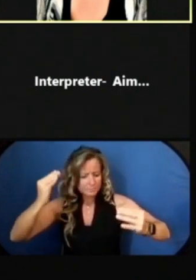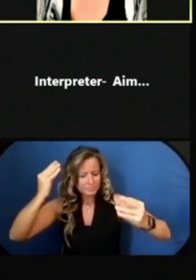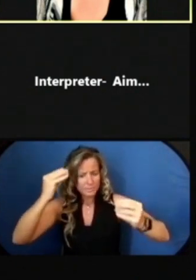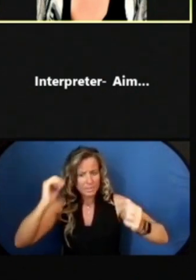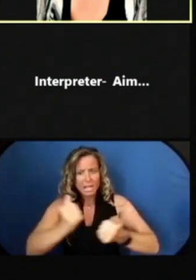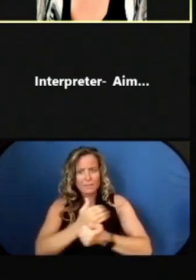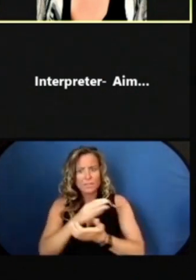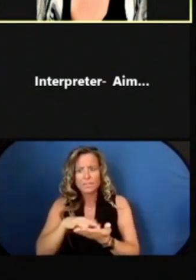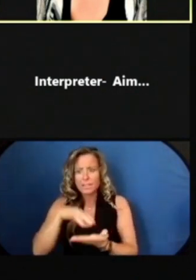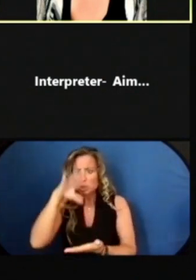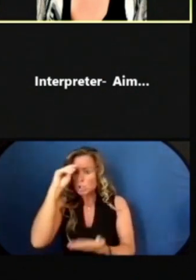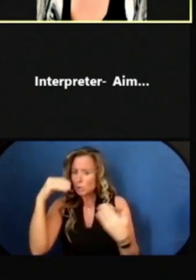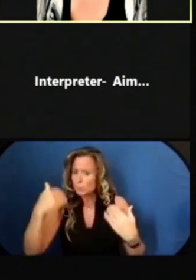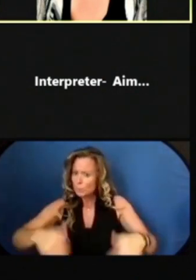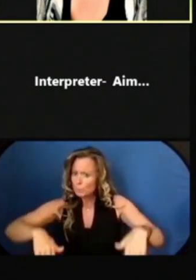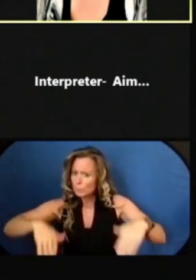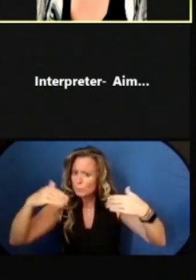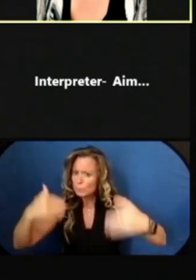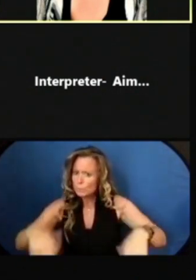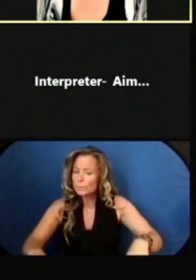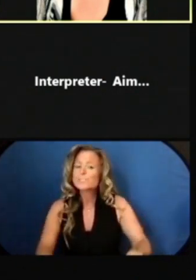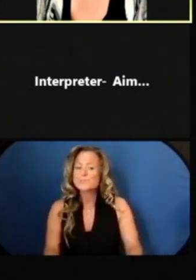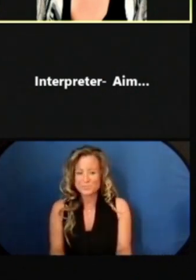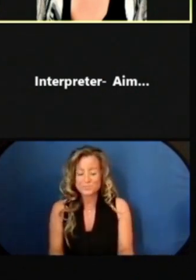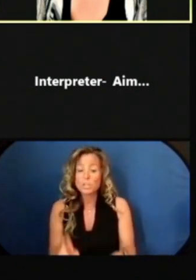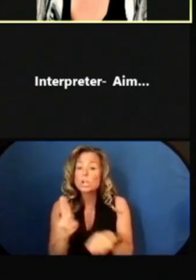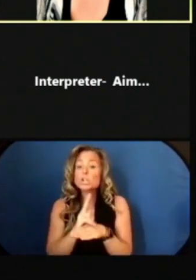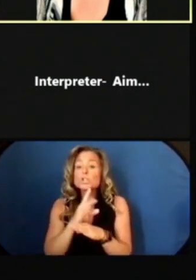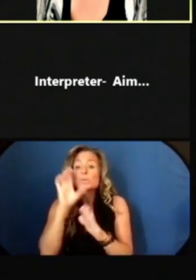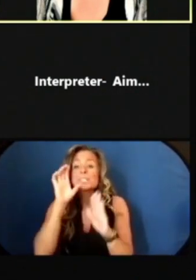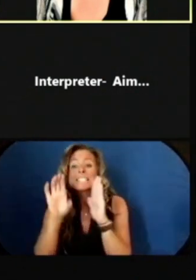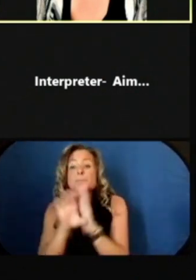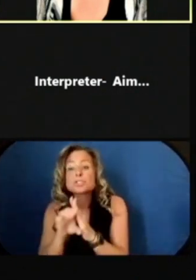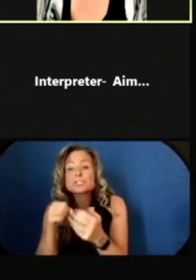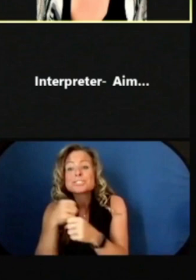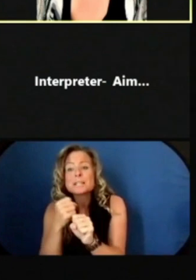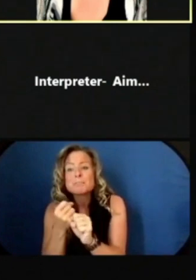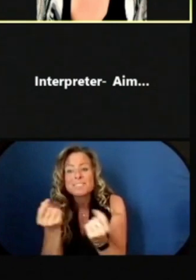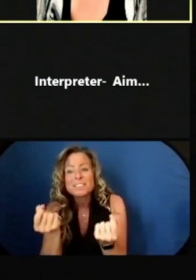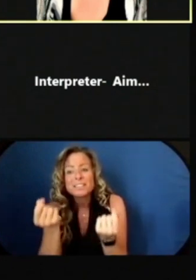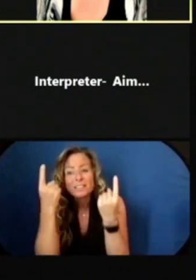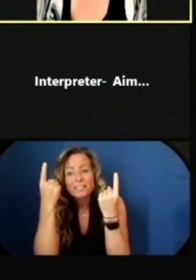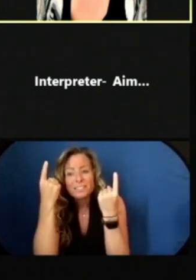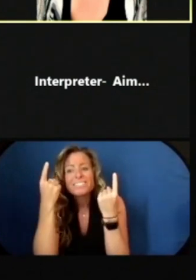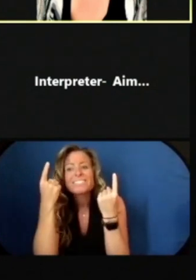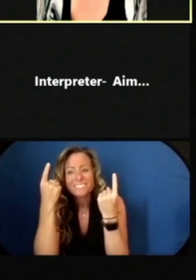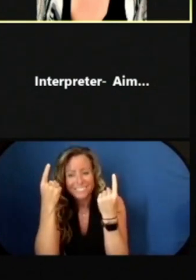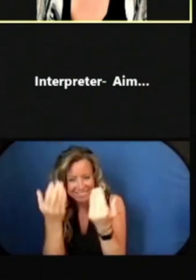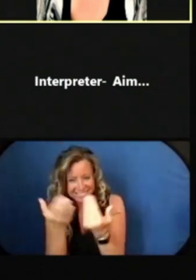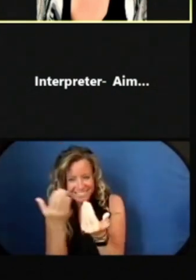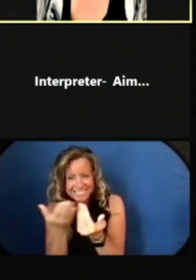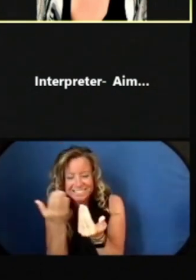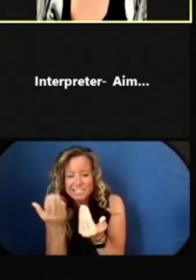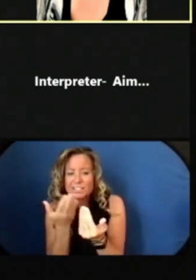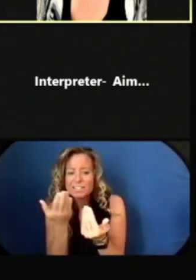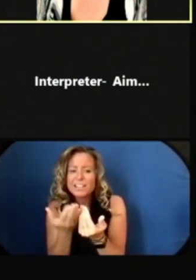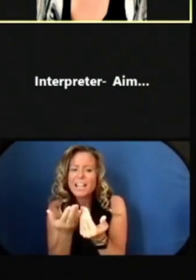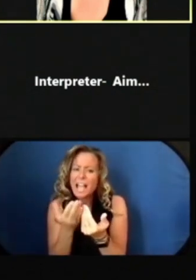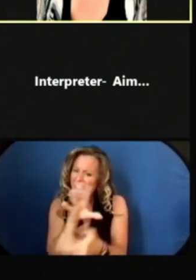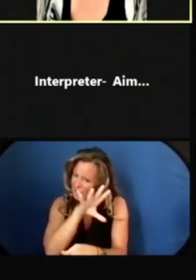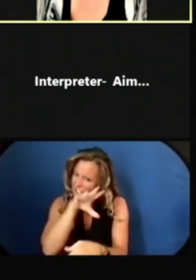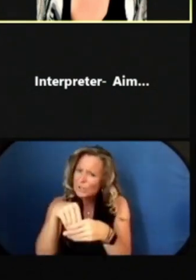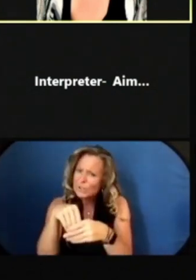learned. Use images to make content easier to understand, and make sure they're inclusive